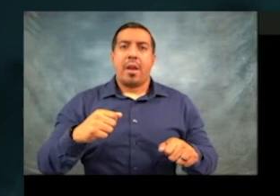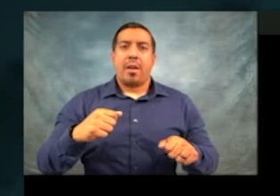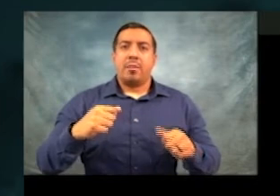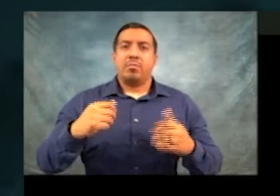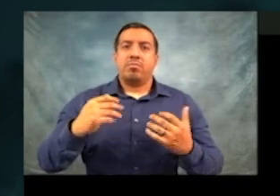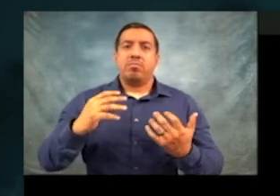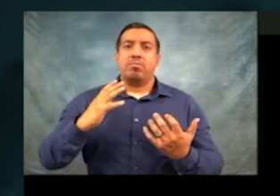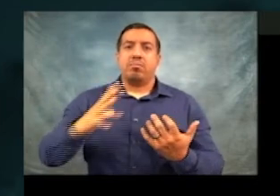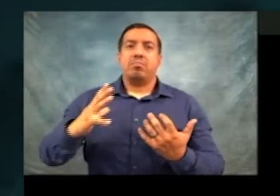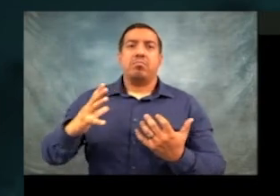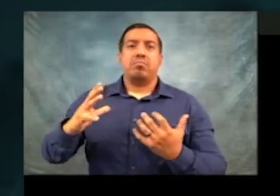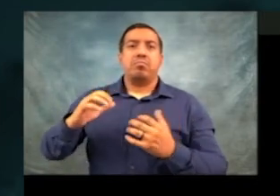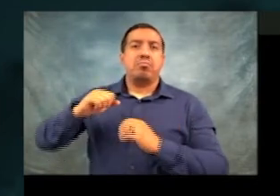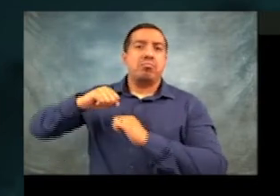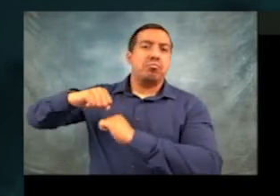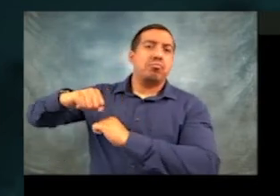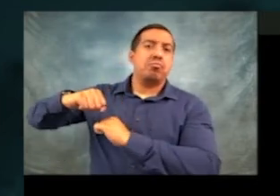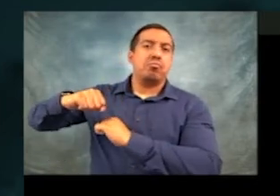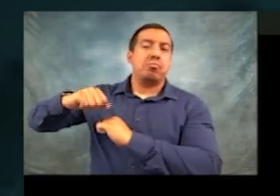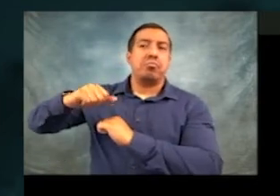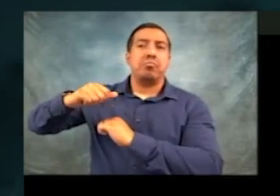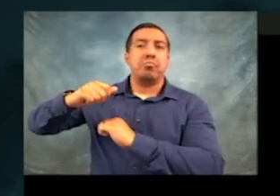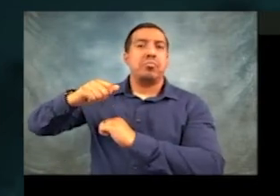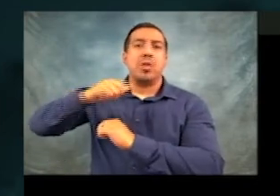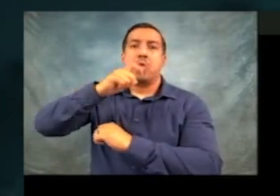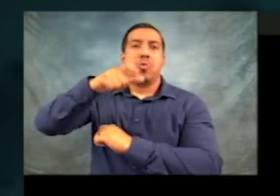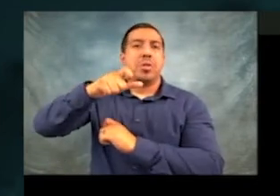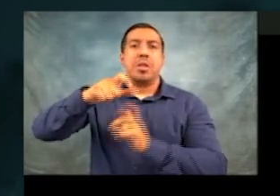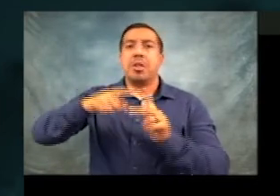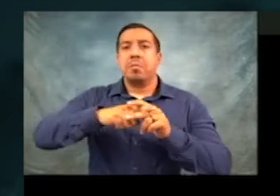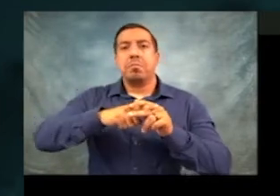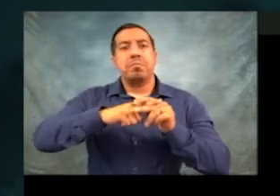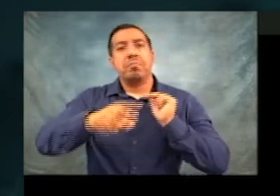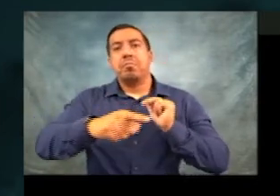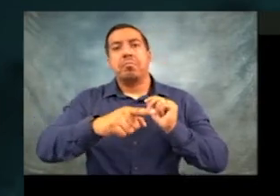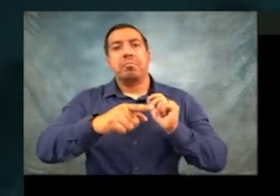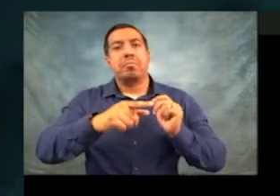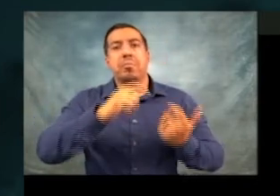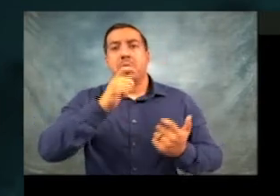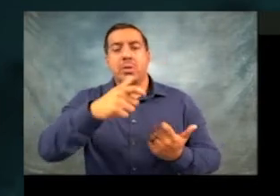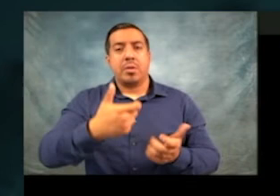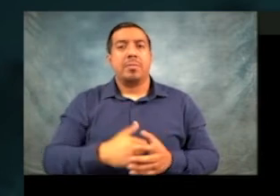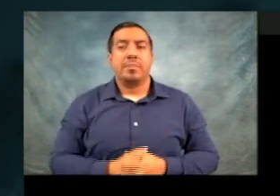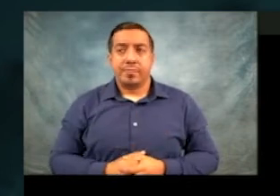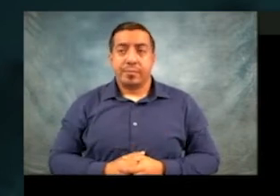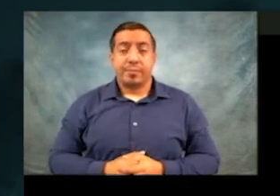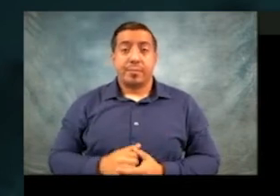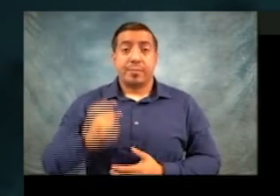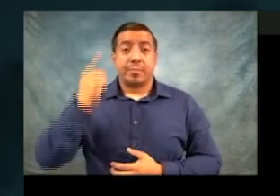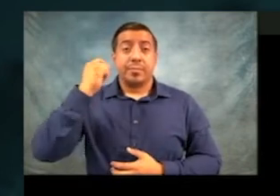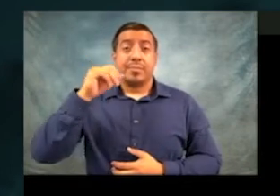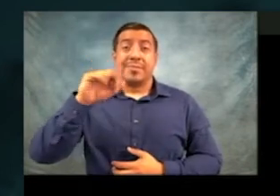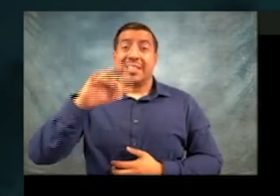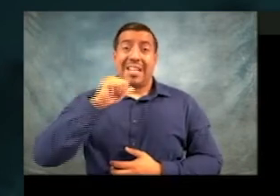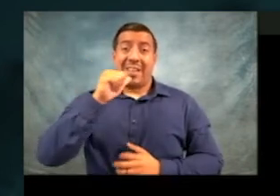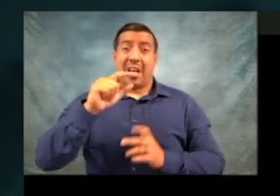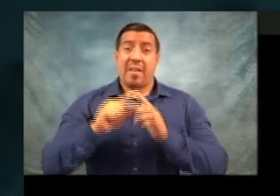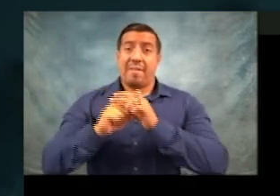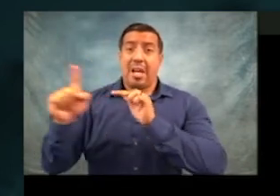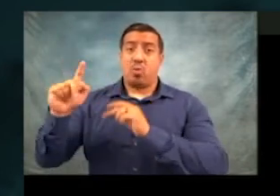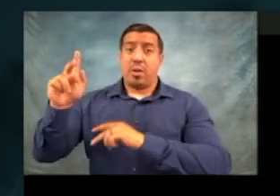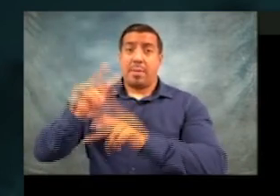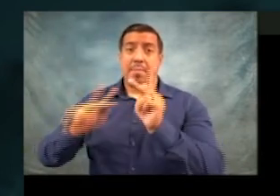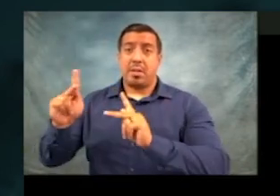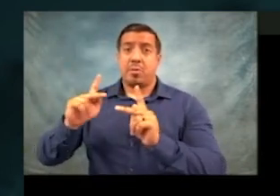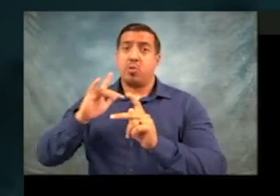off on unnecessary evacuations. Now, not evacuating people is critical